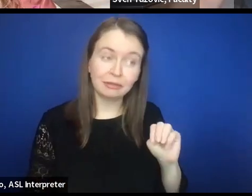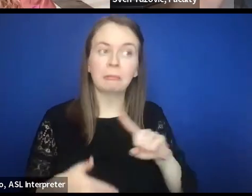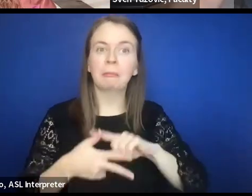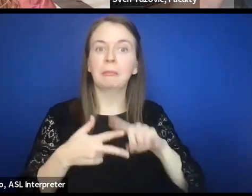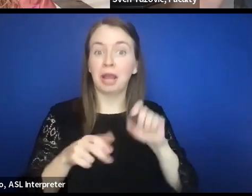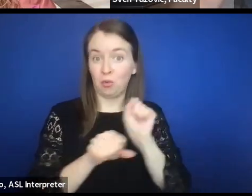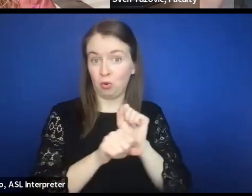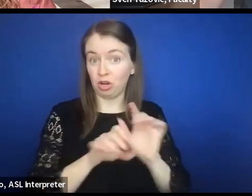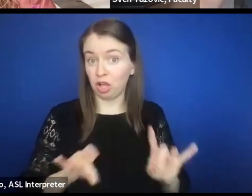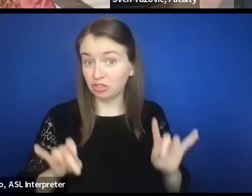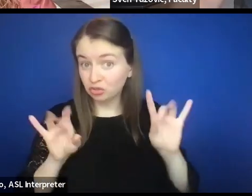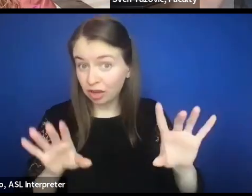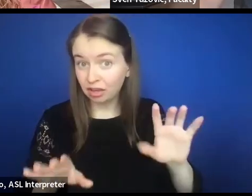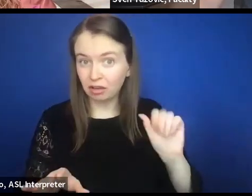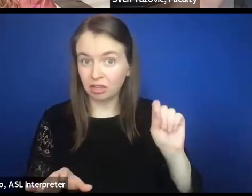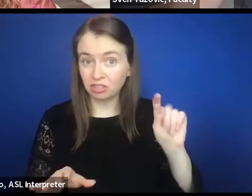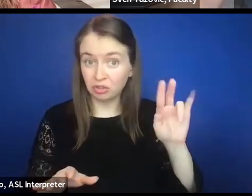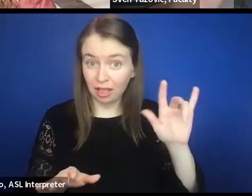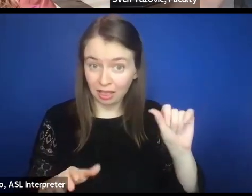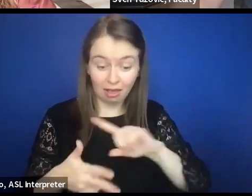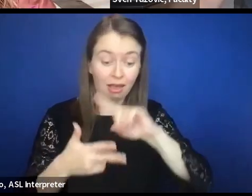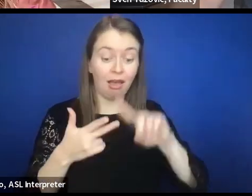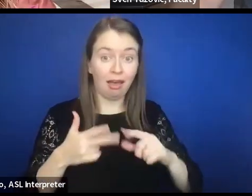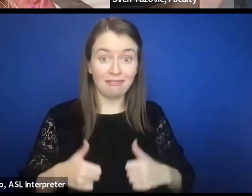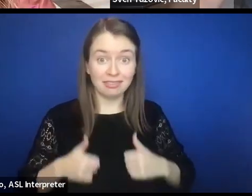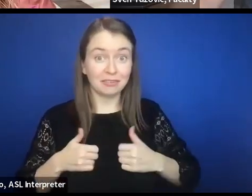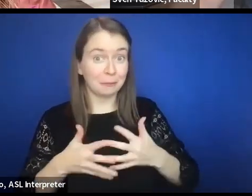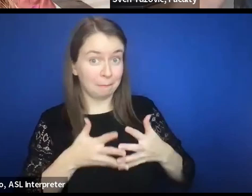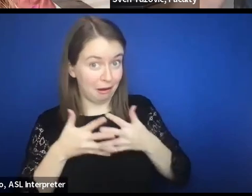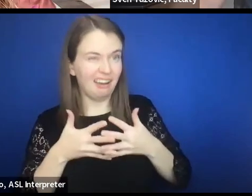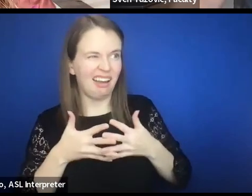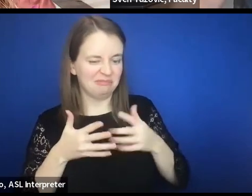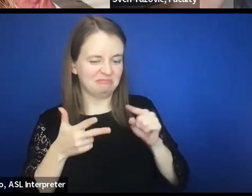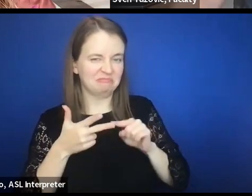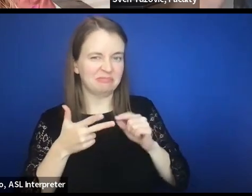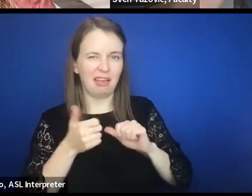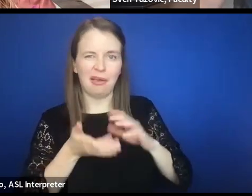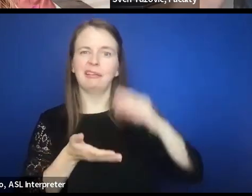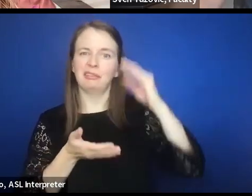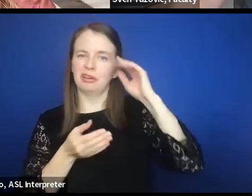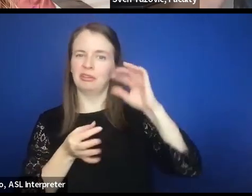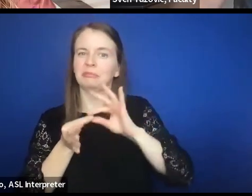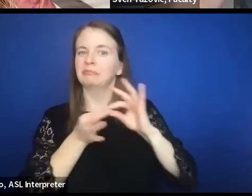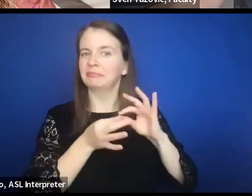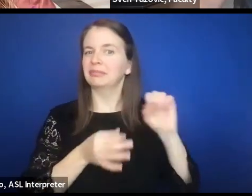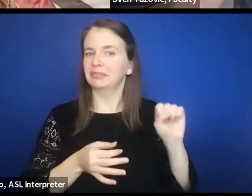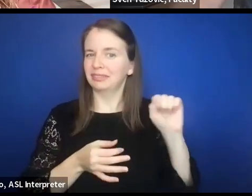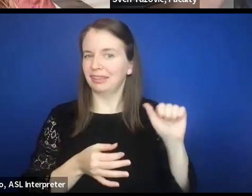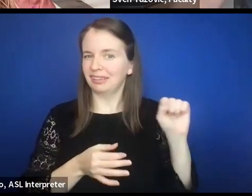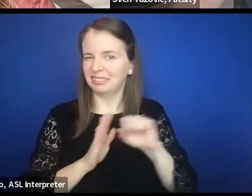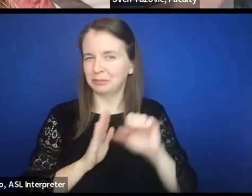Australia. I have lived in the US, and that's how I got to know about Semester at